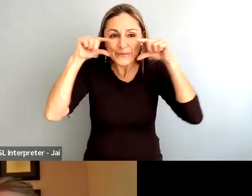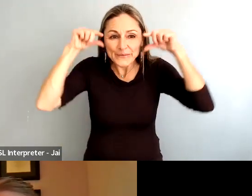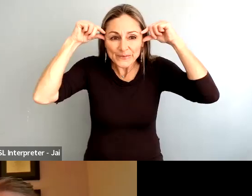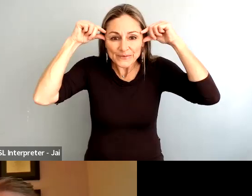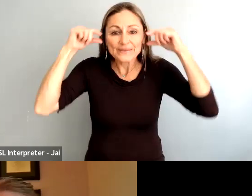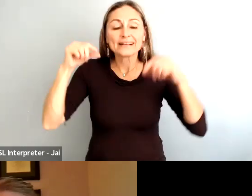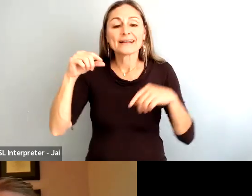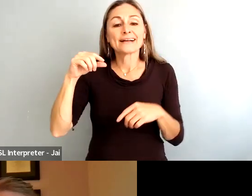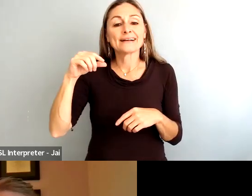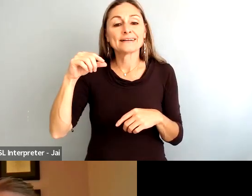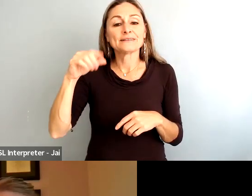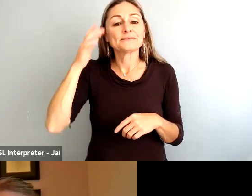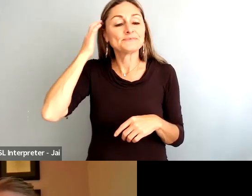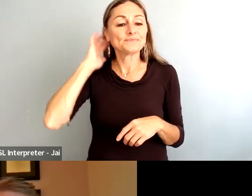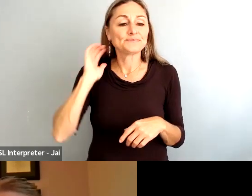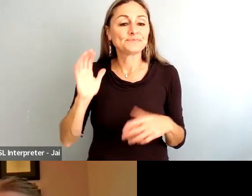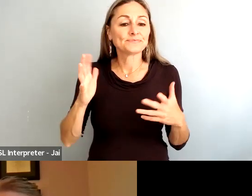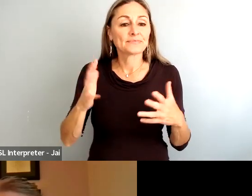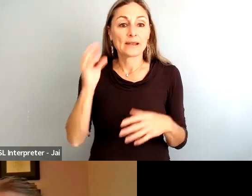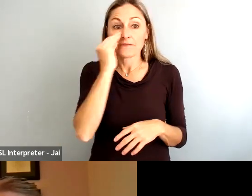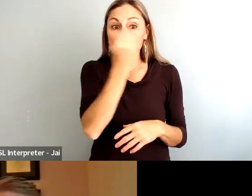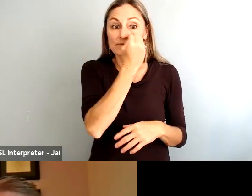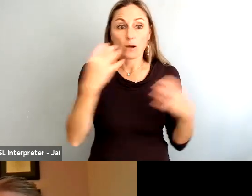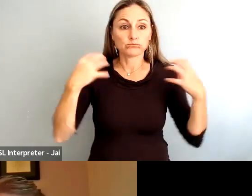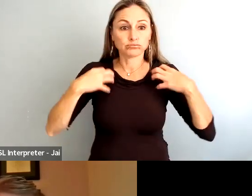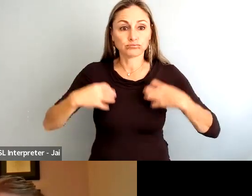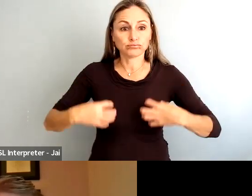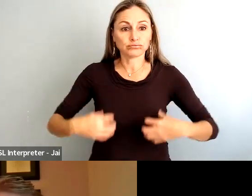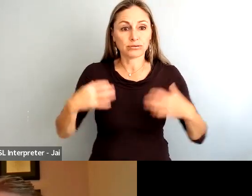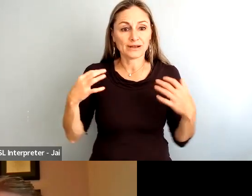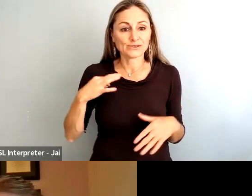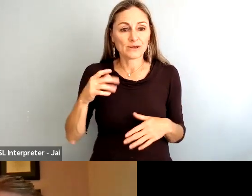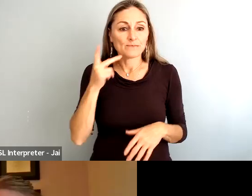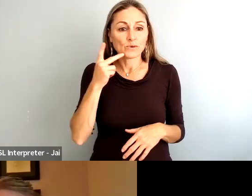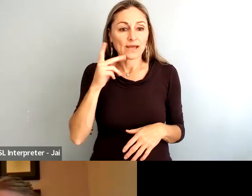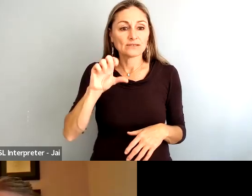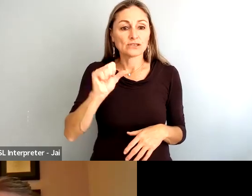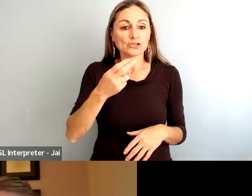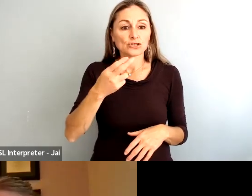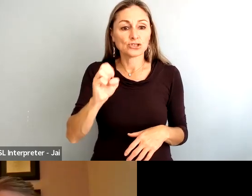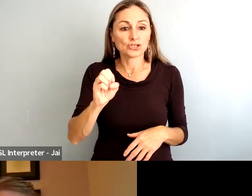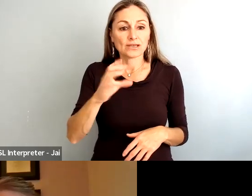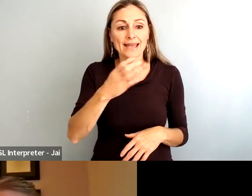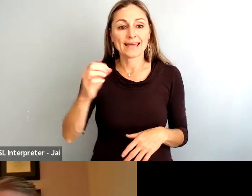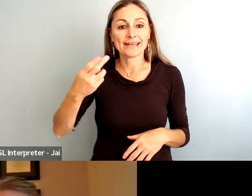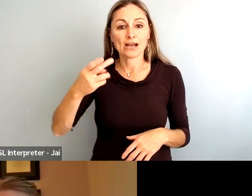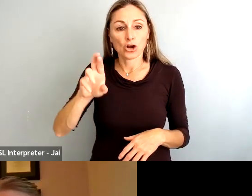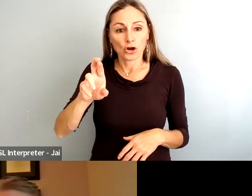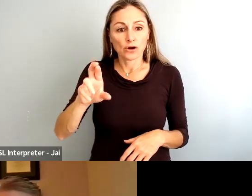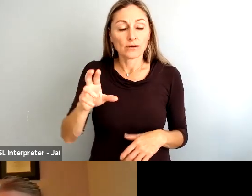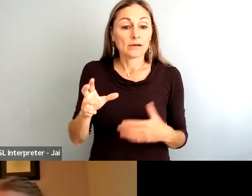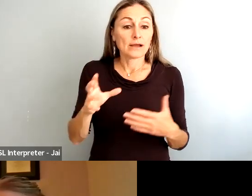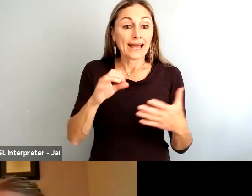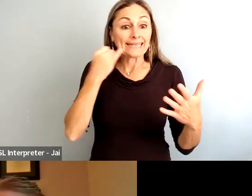and a floral shirt. And again, my pronouns are she and her. And if I